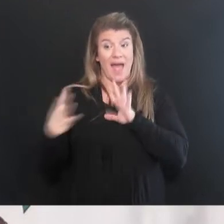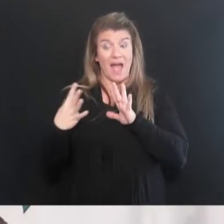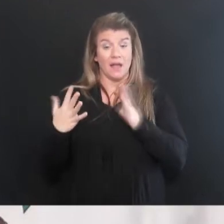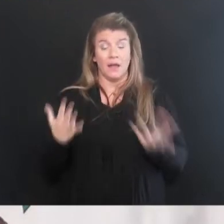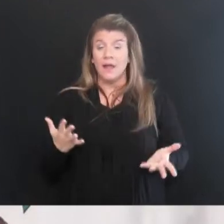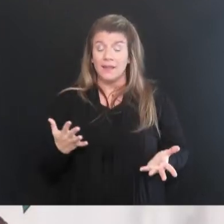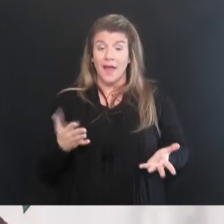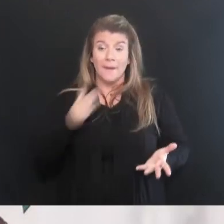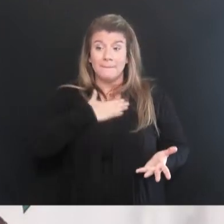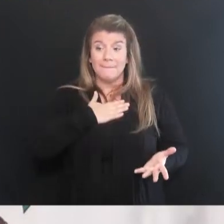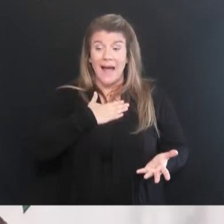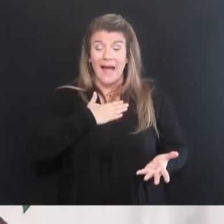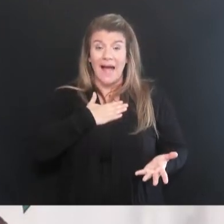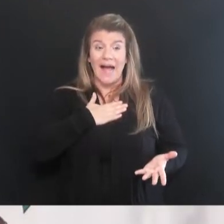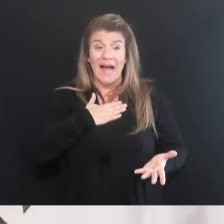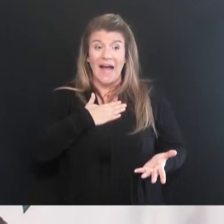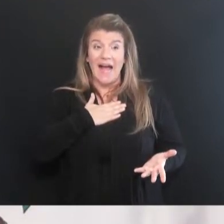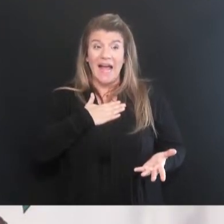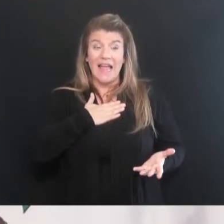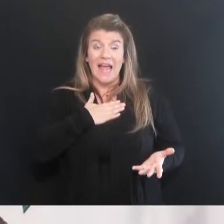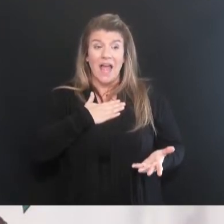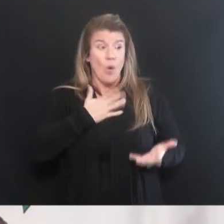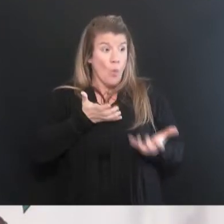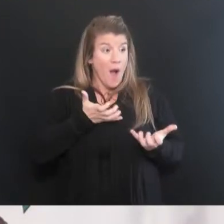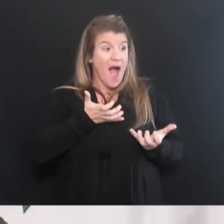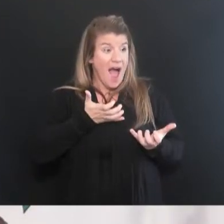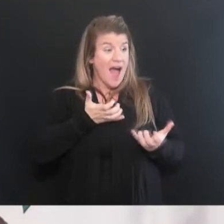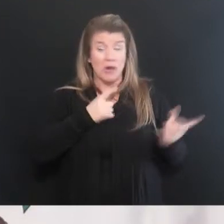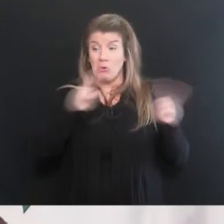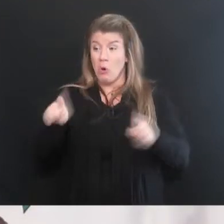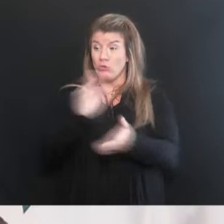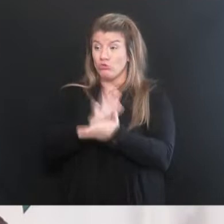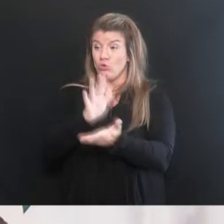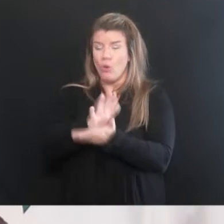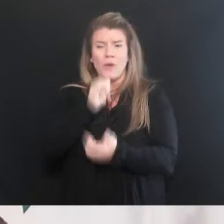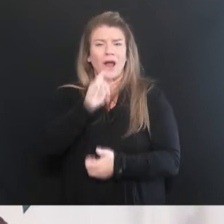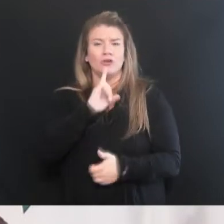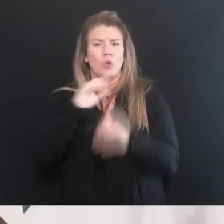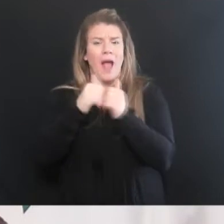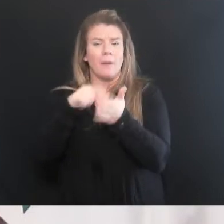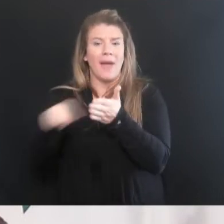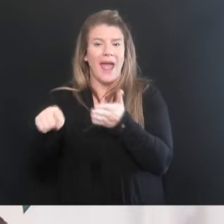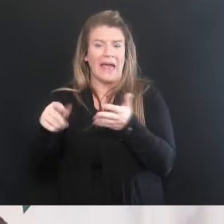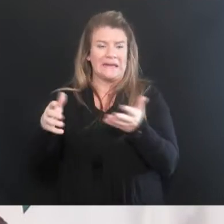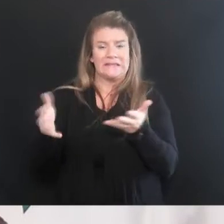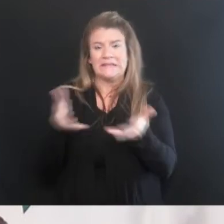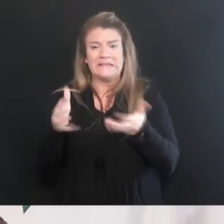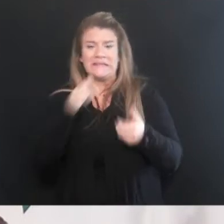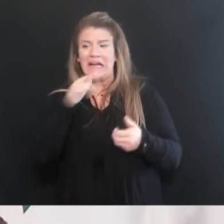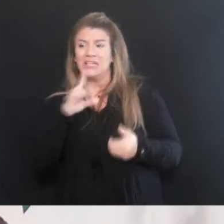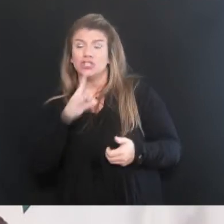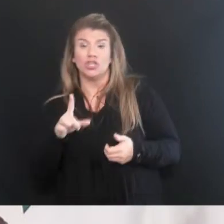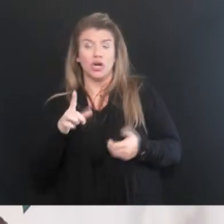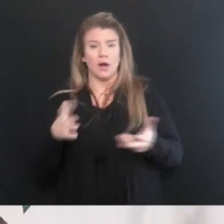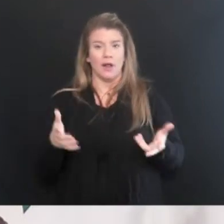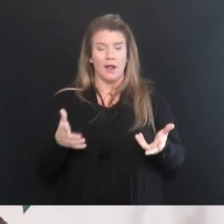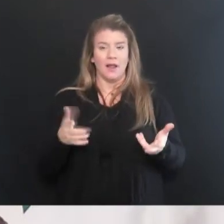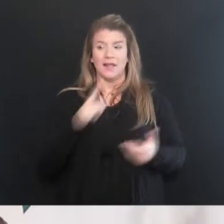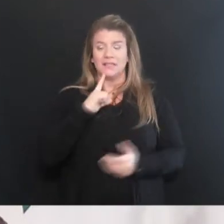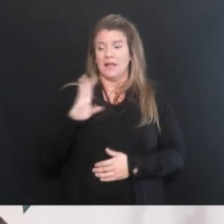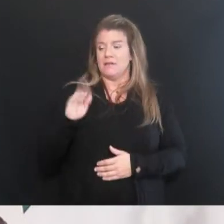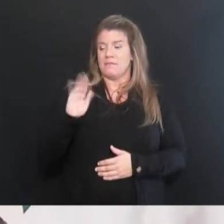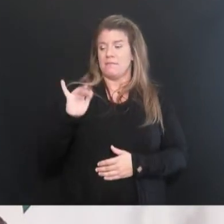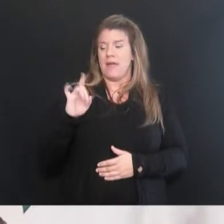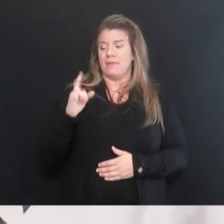child just couldn't do it. Wanting to go to school, just couldn't pull it off and everything. And it says that Baby Dog was the star